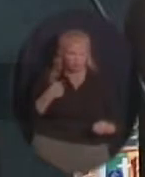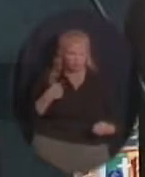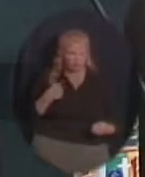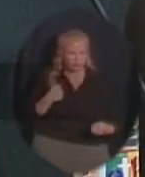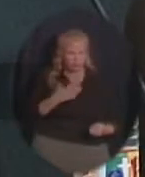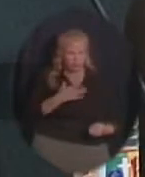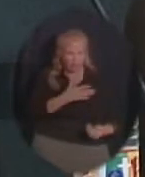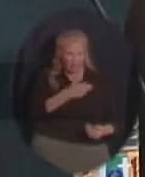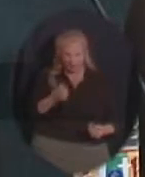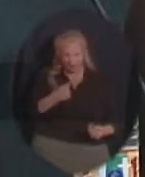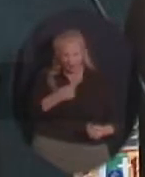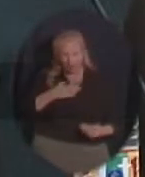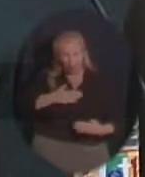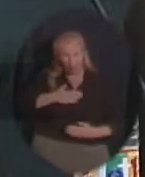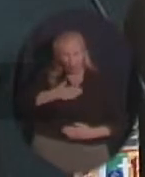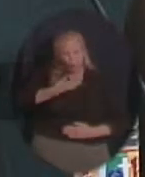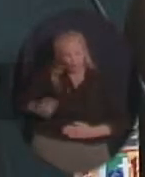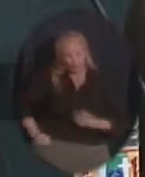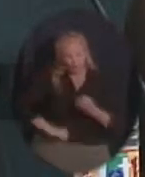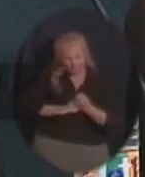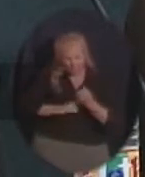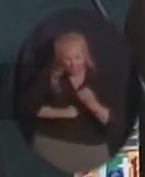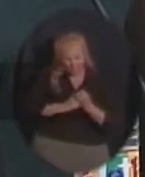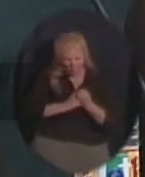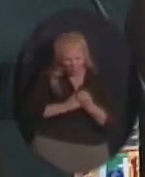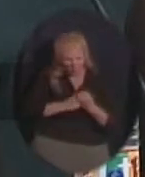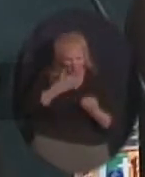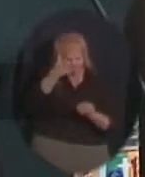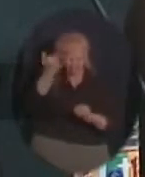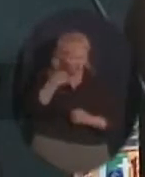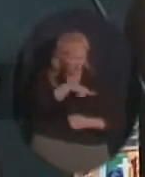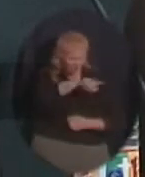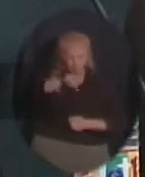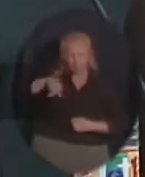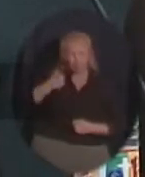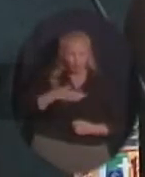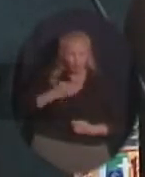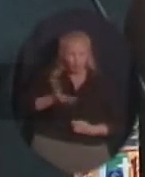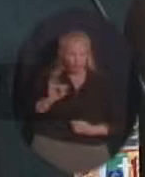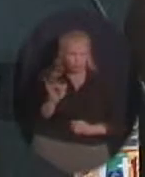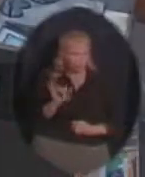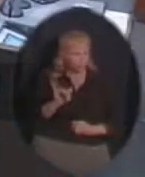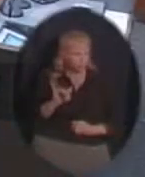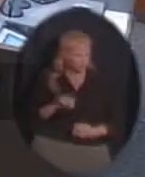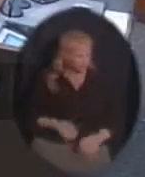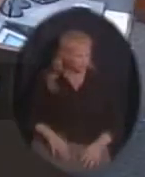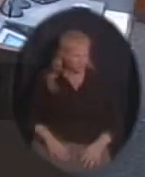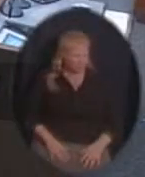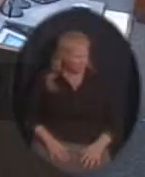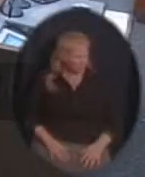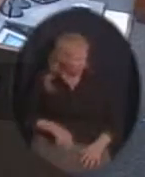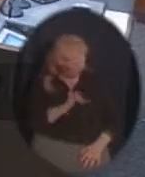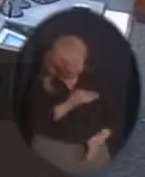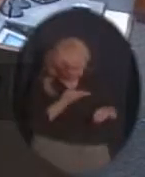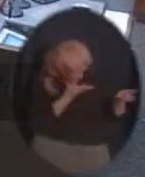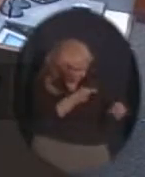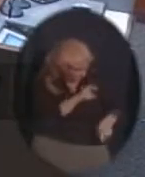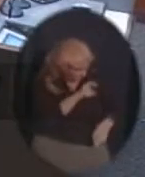a pilot program based on the comments that we've made this evening. Is that a motion? I